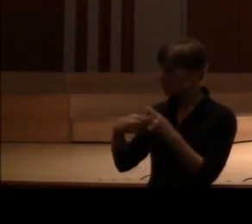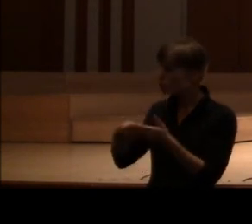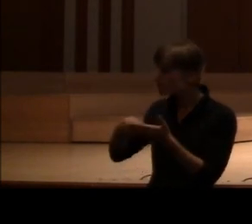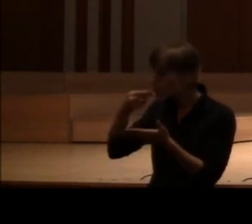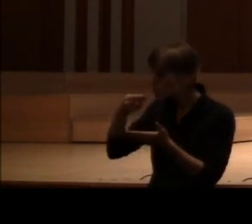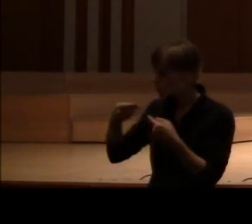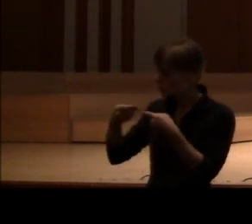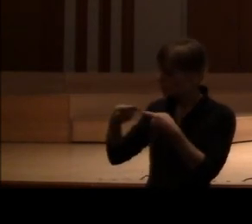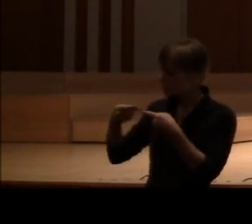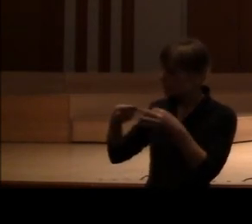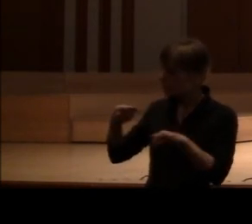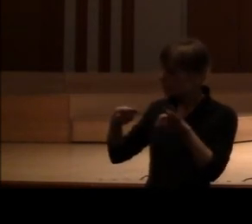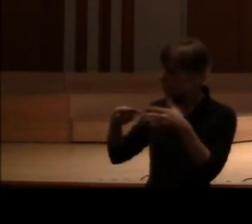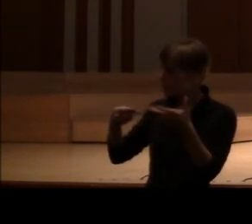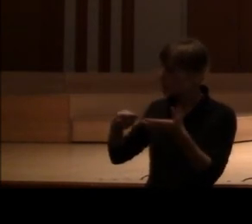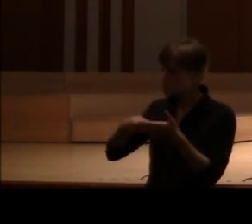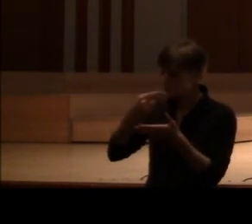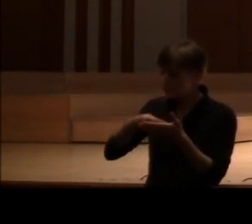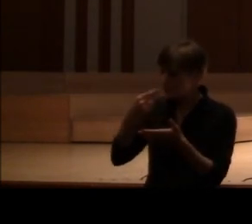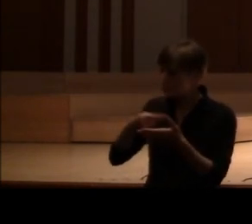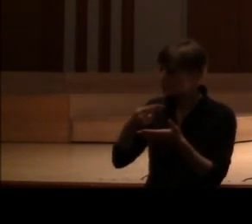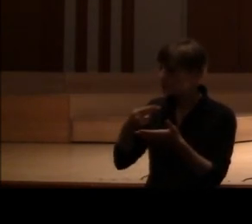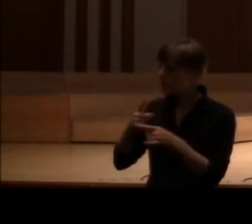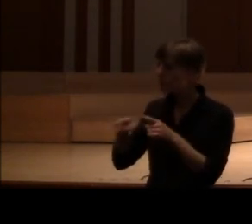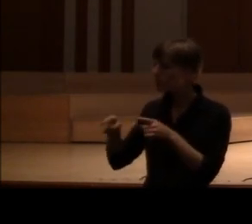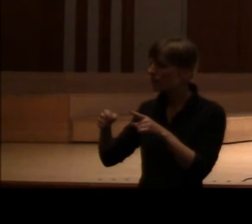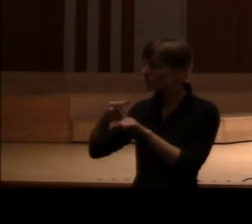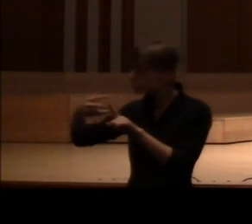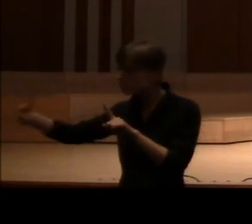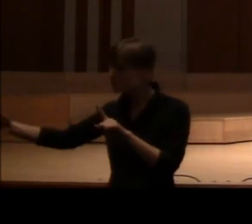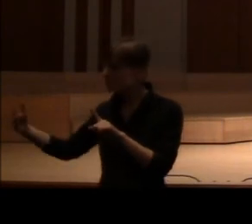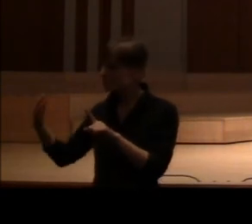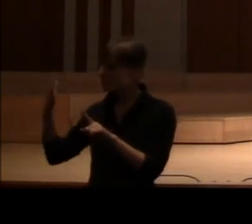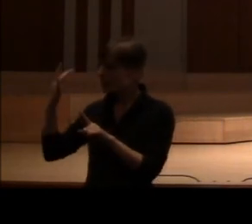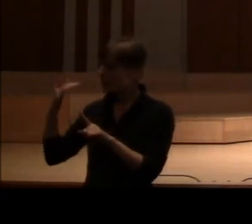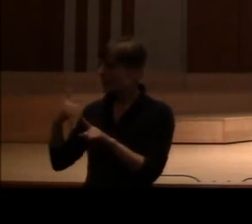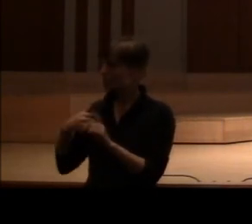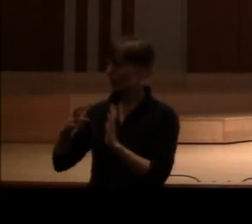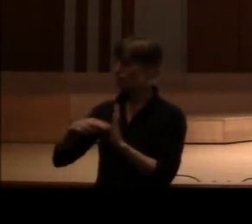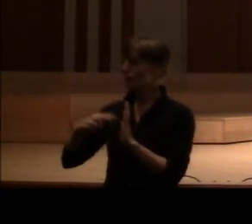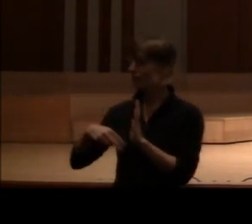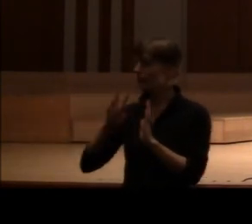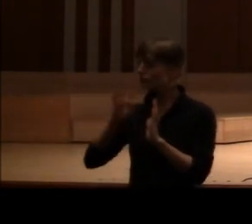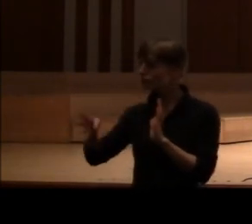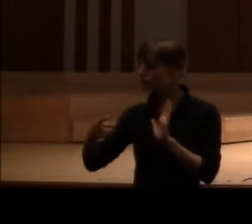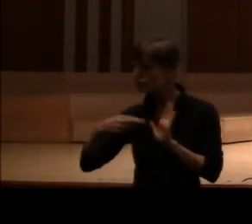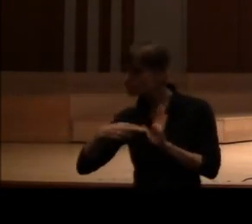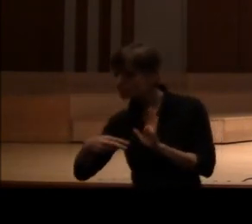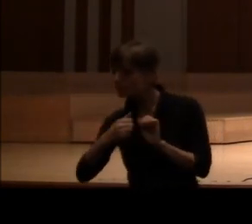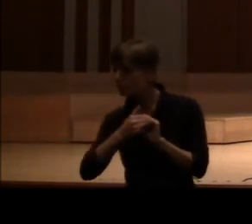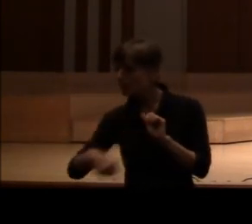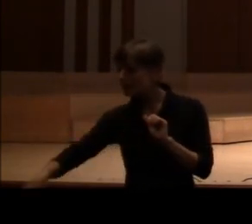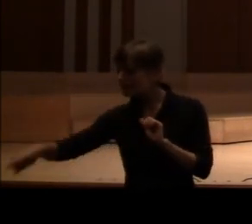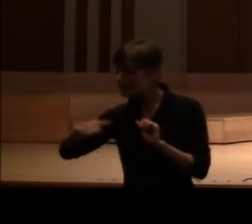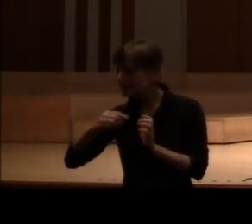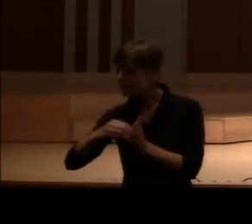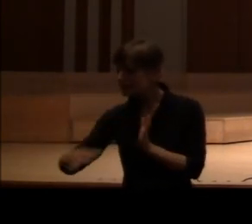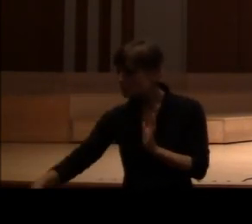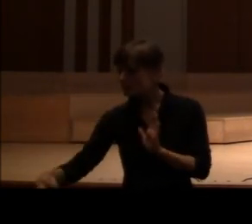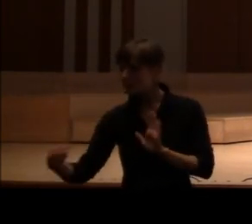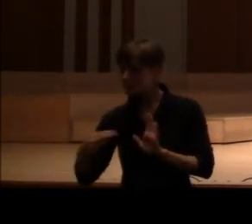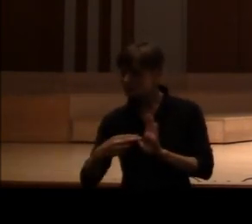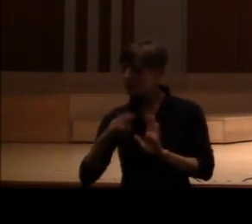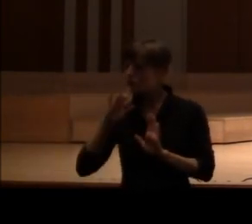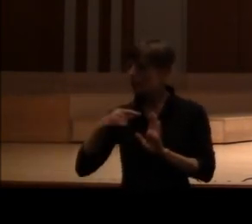but the important thing about a spoon is that you eat with it. And so I read that aloud to kids, and we talked about what the author was doing, and we looked at the sentence structure,